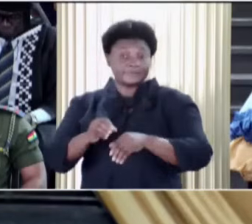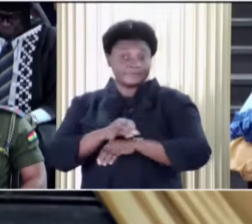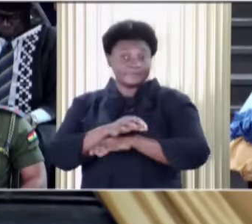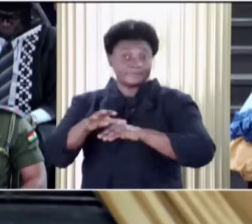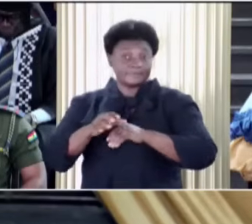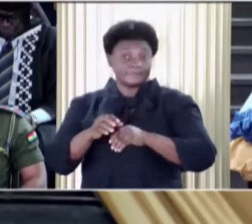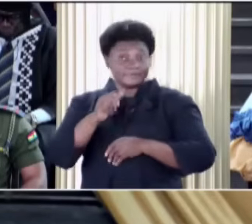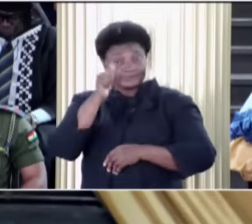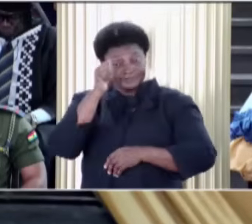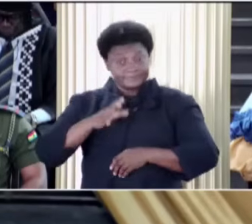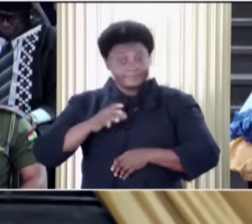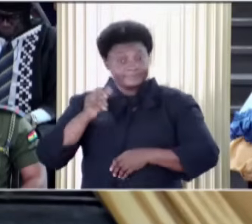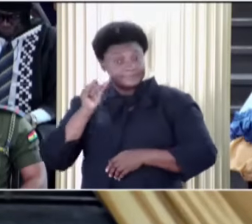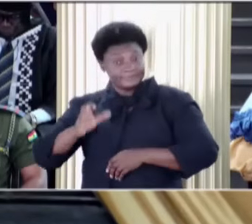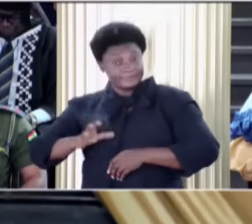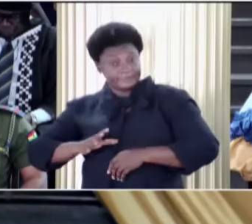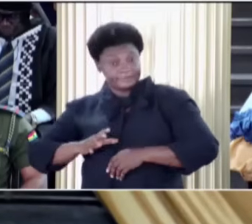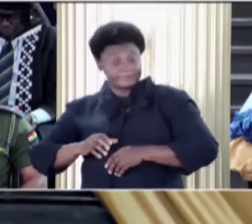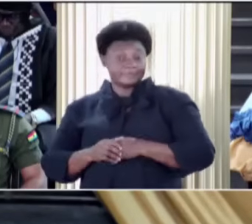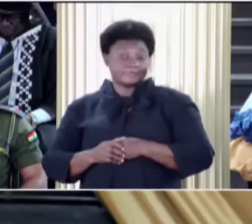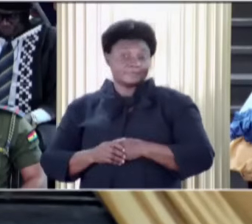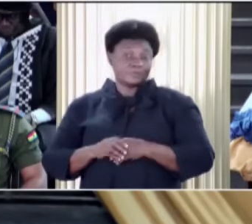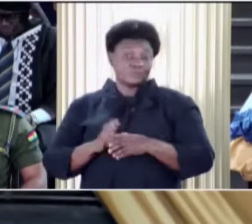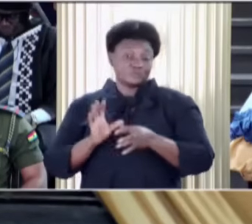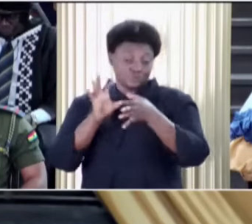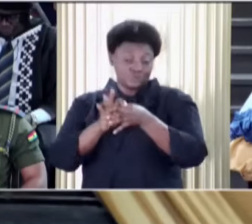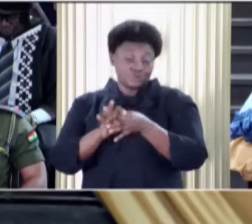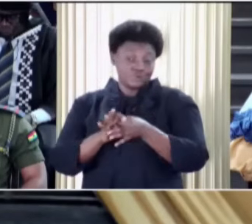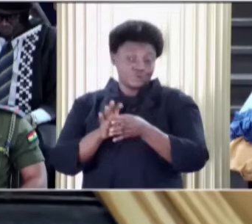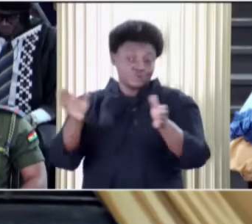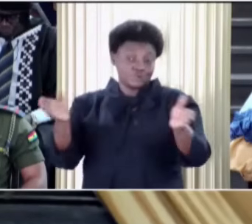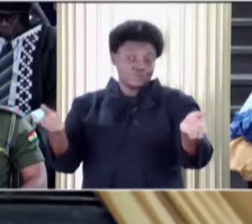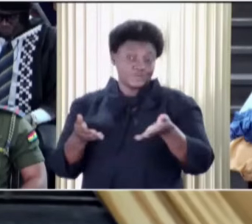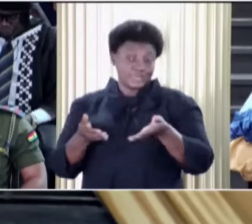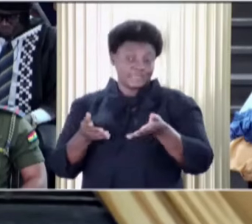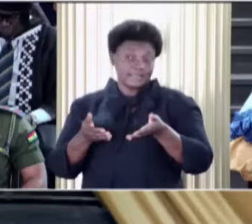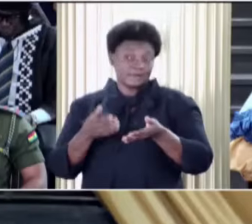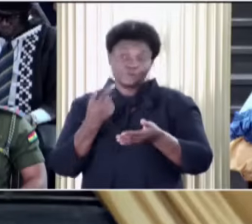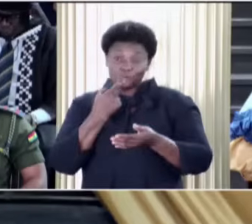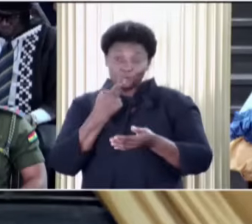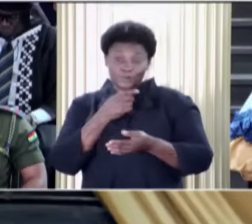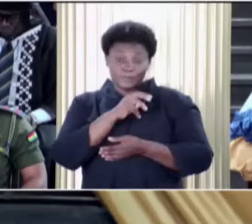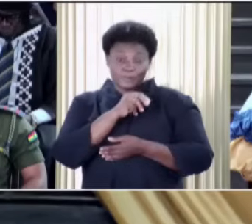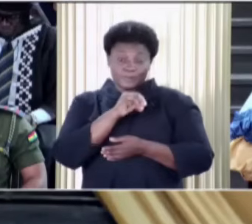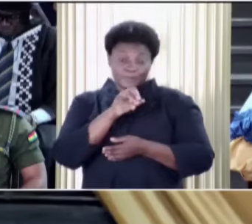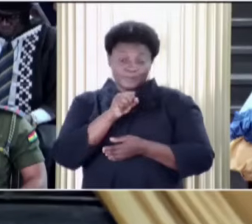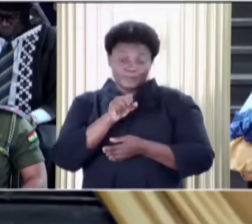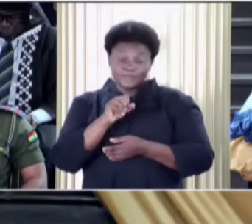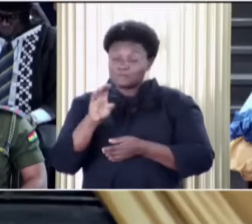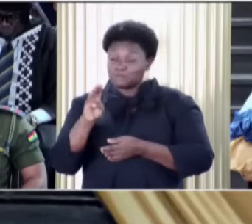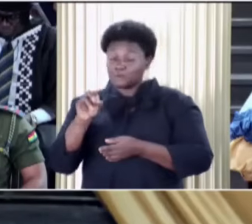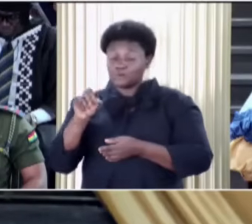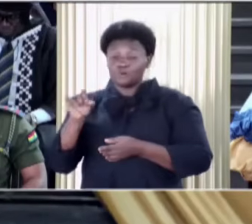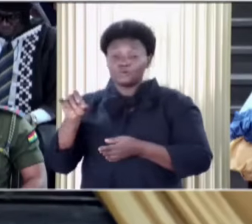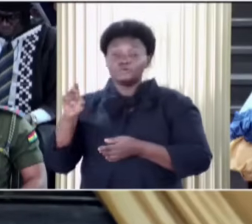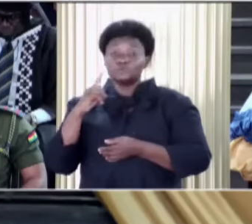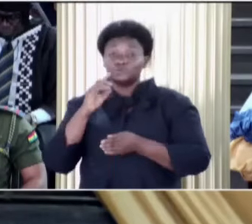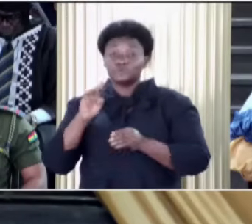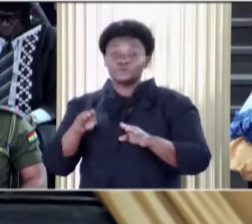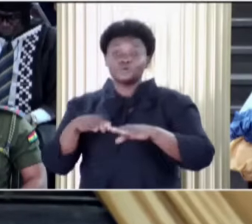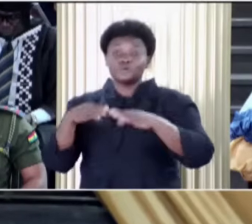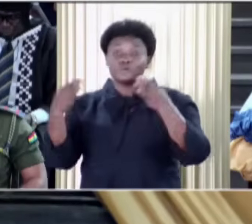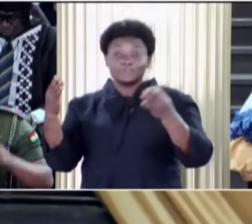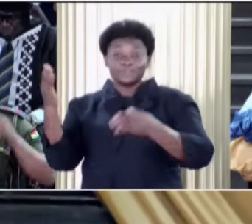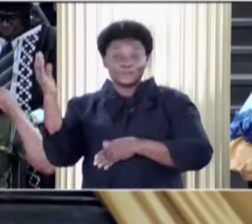Ladies and gentlemen, please join me to welcome Ms. Bonsu to the podium to deliver her opening remarks